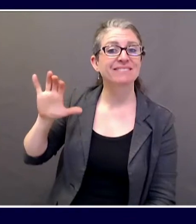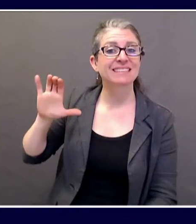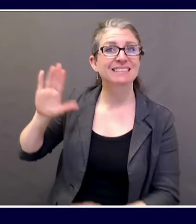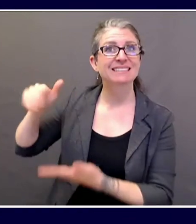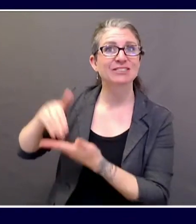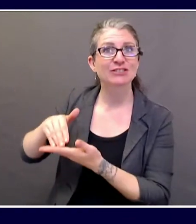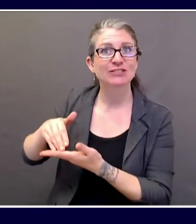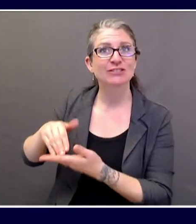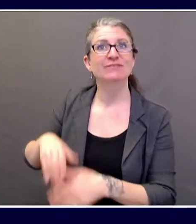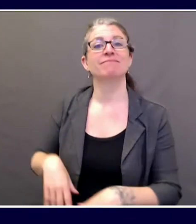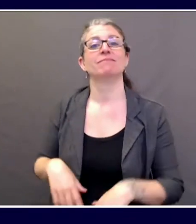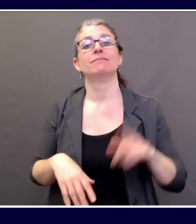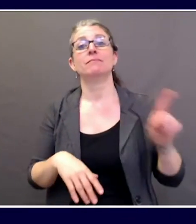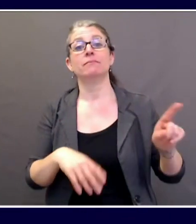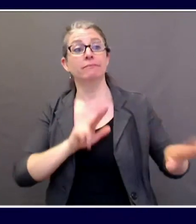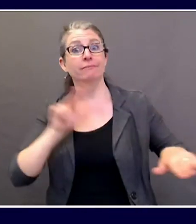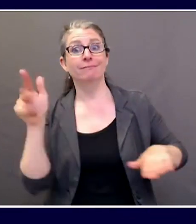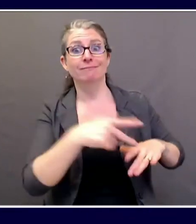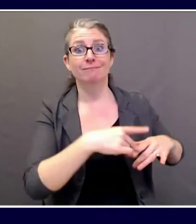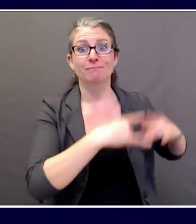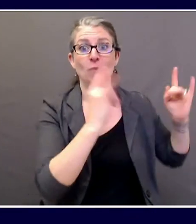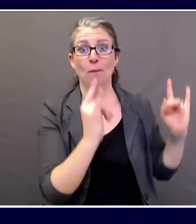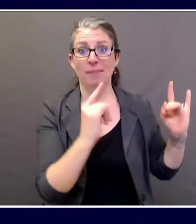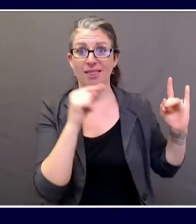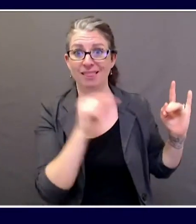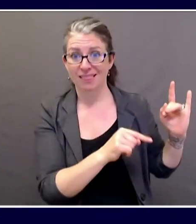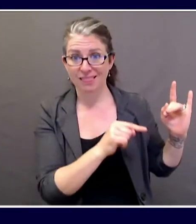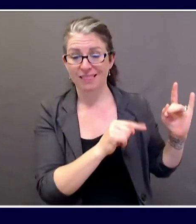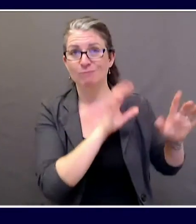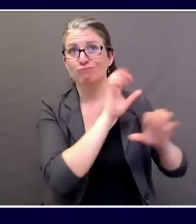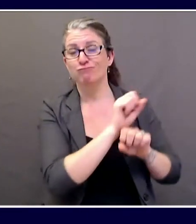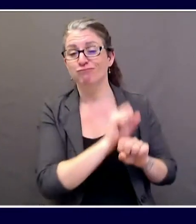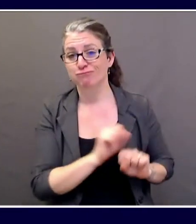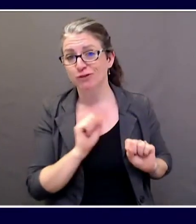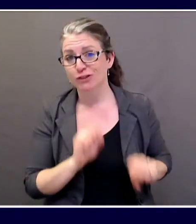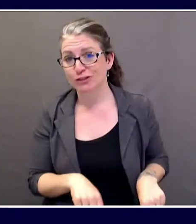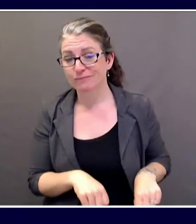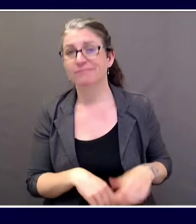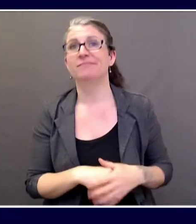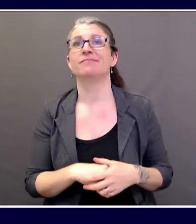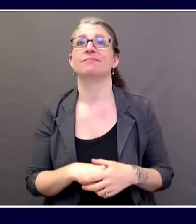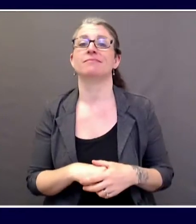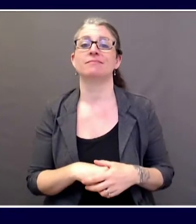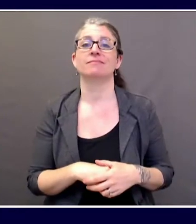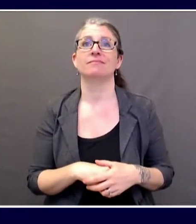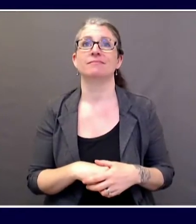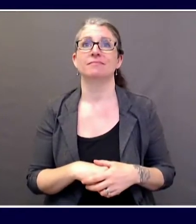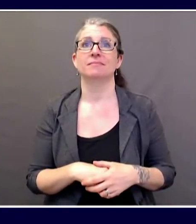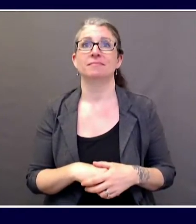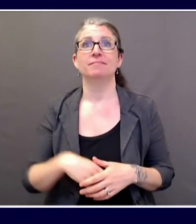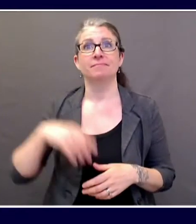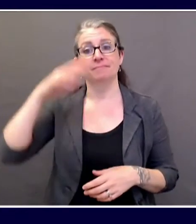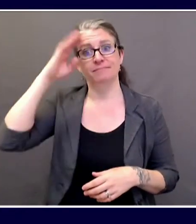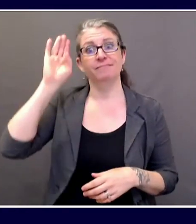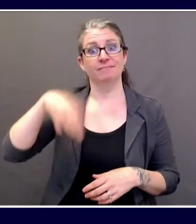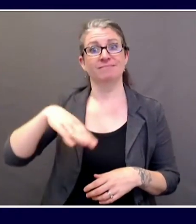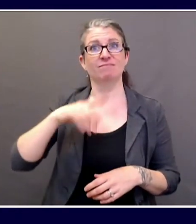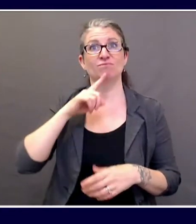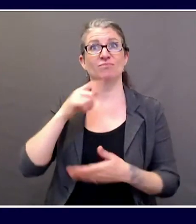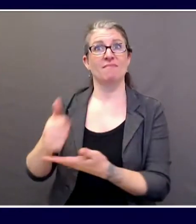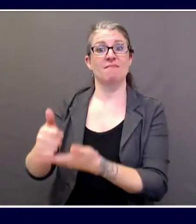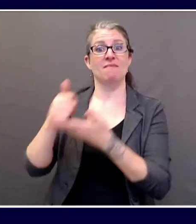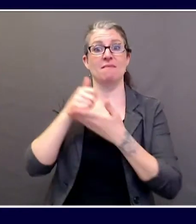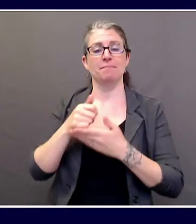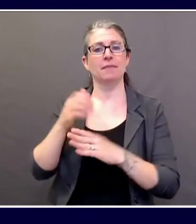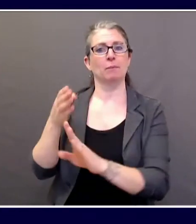that the pre-registration was also very useful. Around about a week ago, I got an email from the leadership